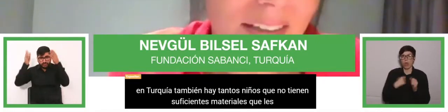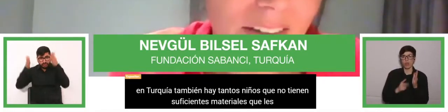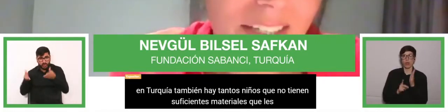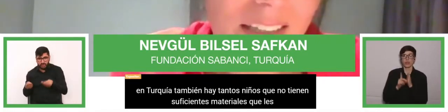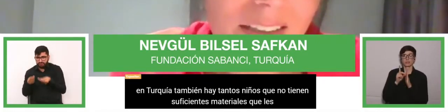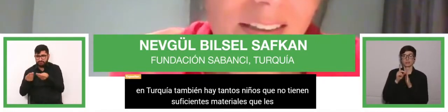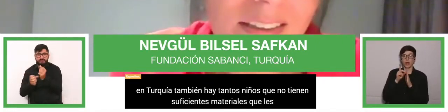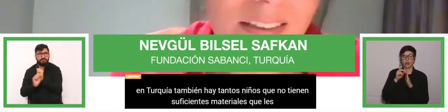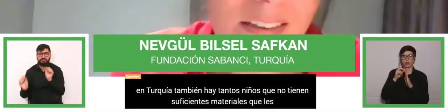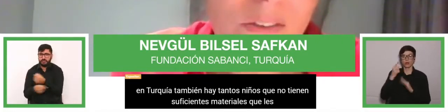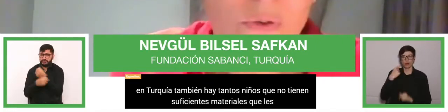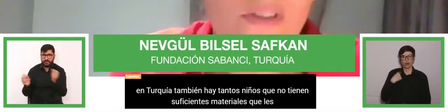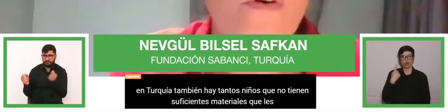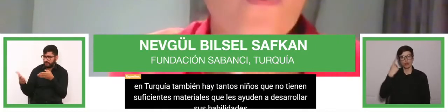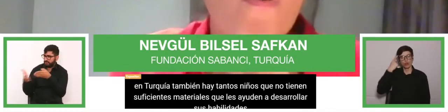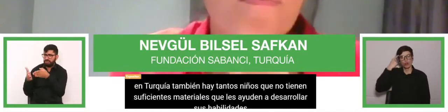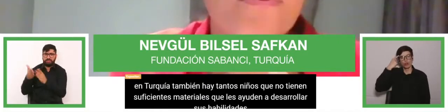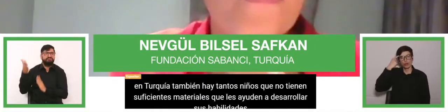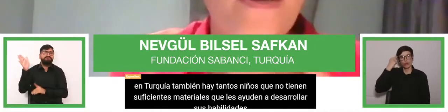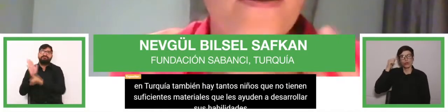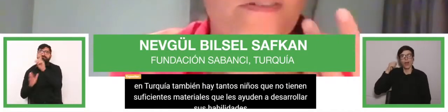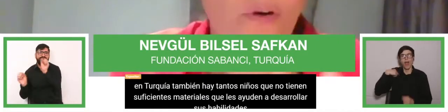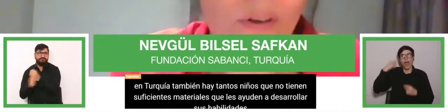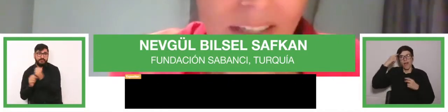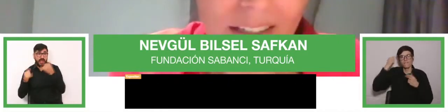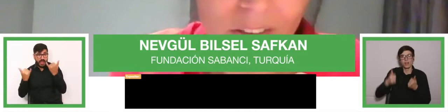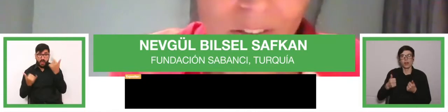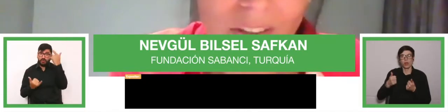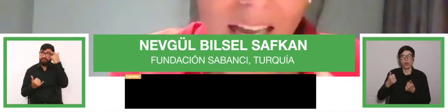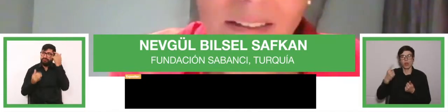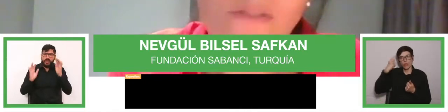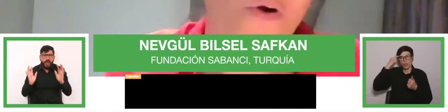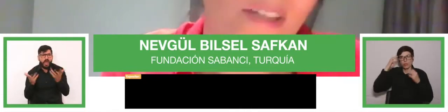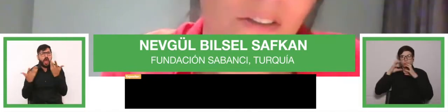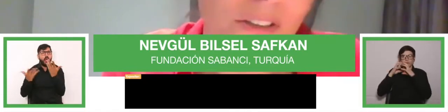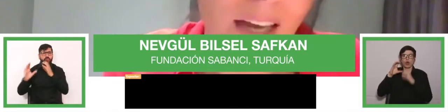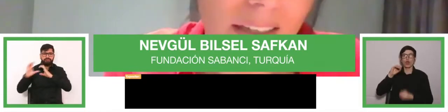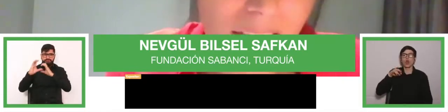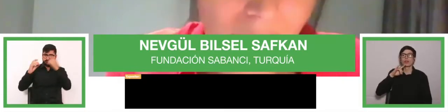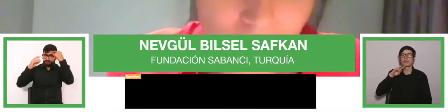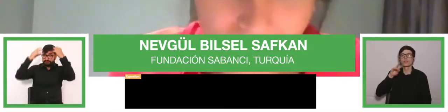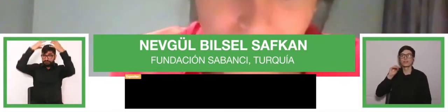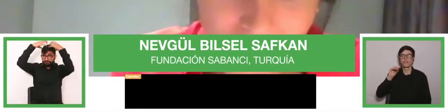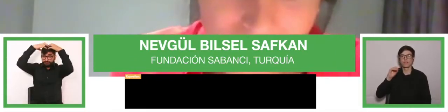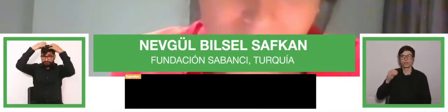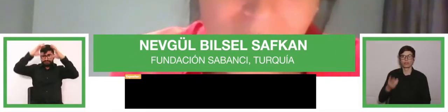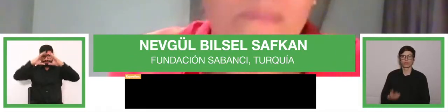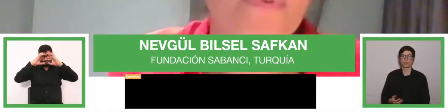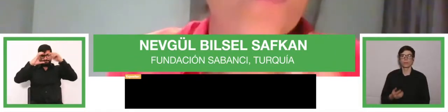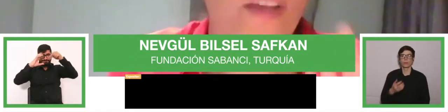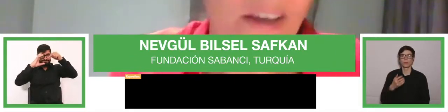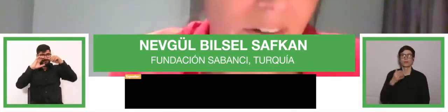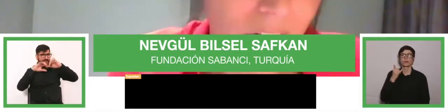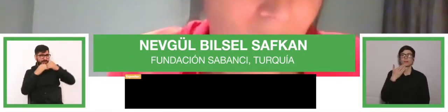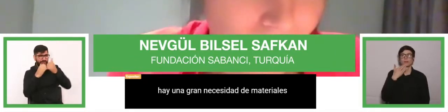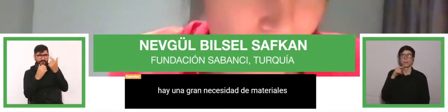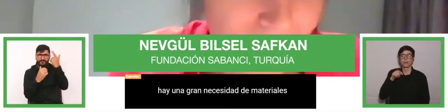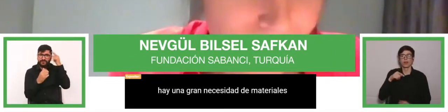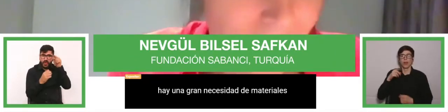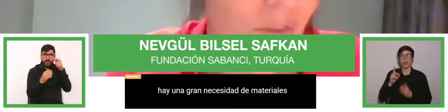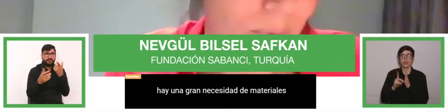for materials to develop their Turkish and Turkish sign language, improve